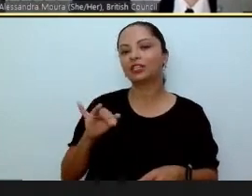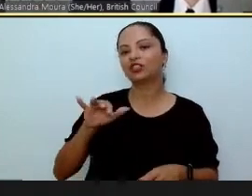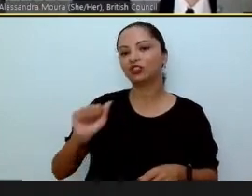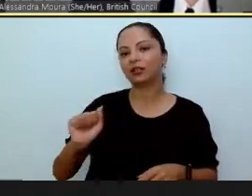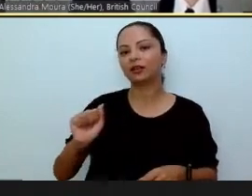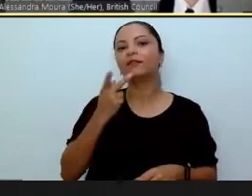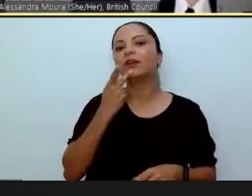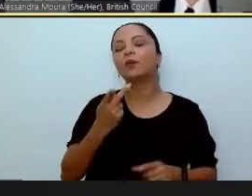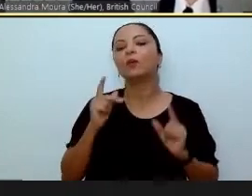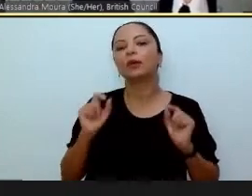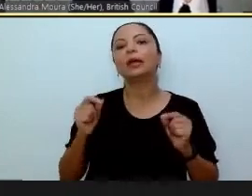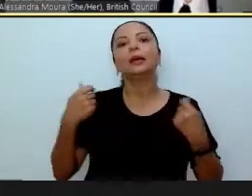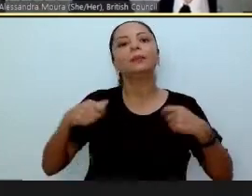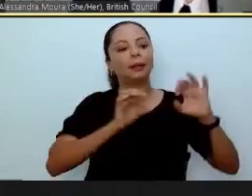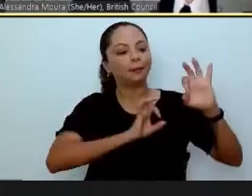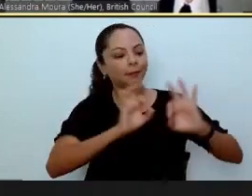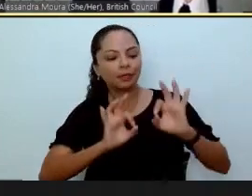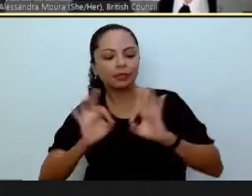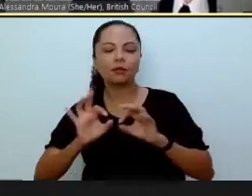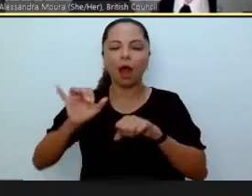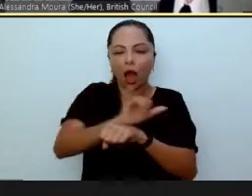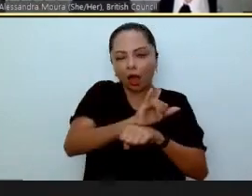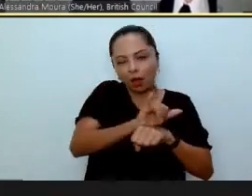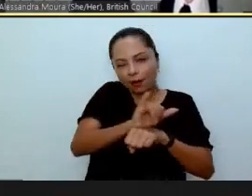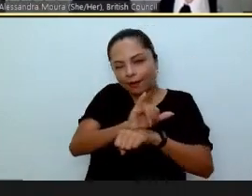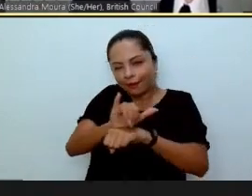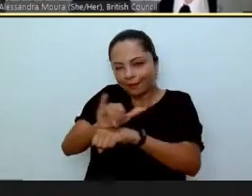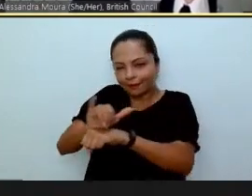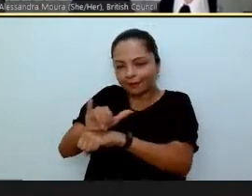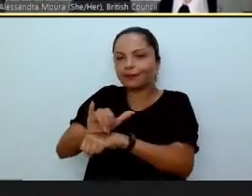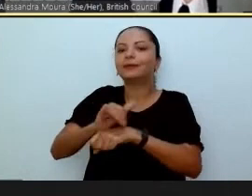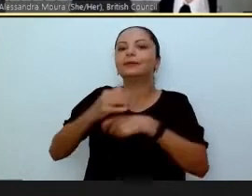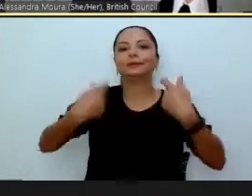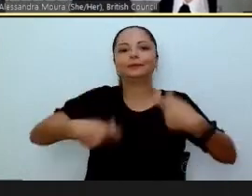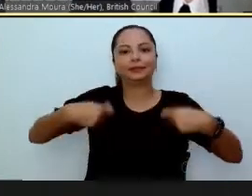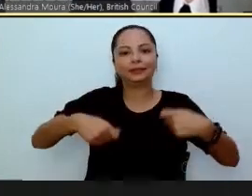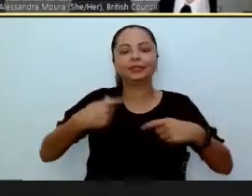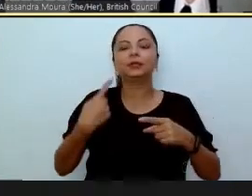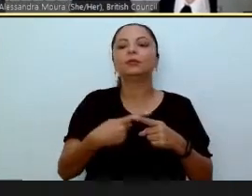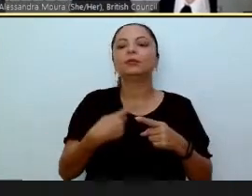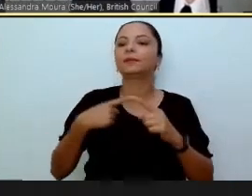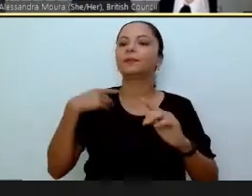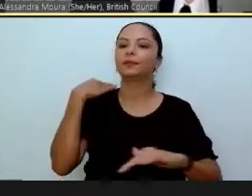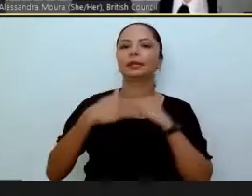plan for our own professional development. This is interesting.